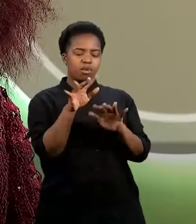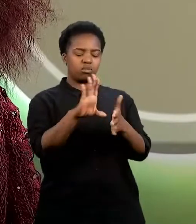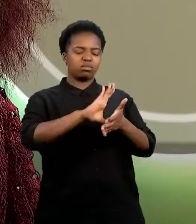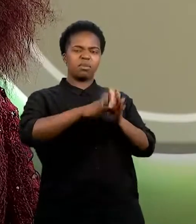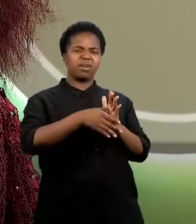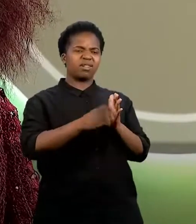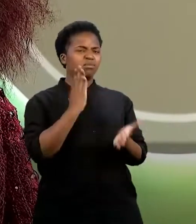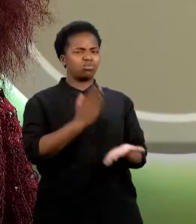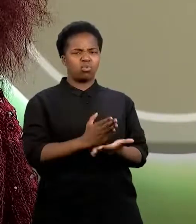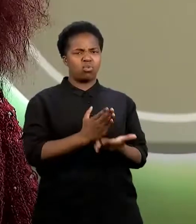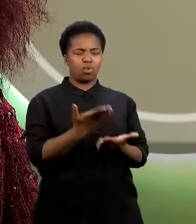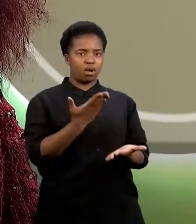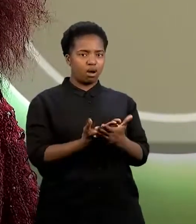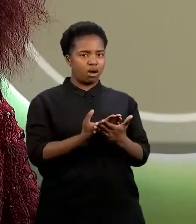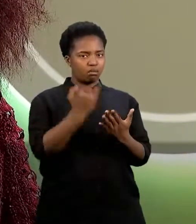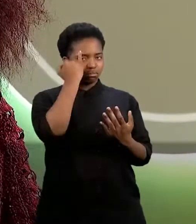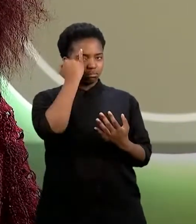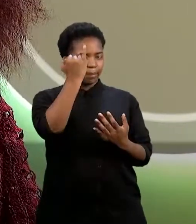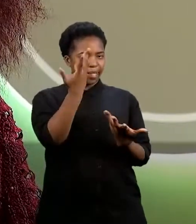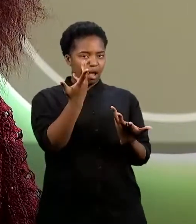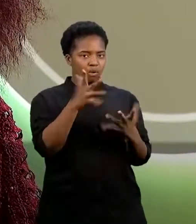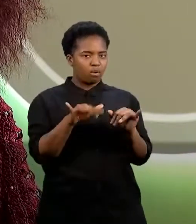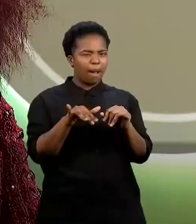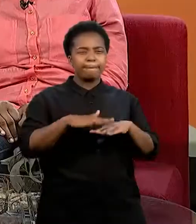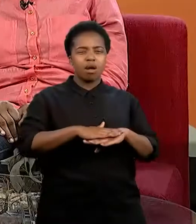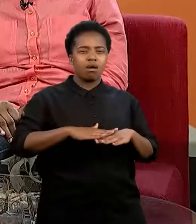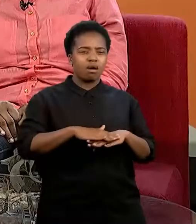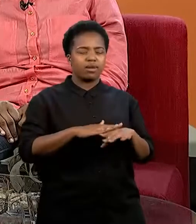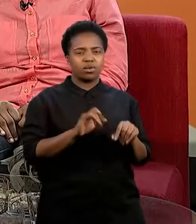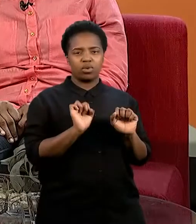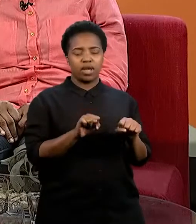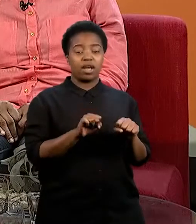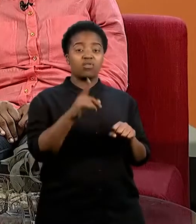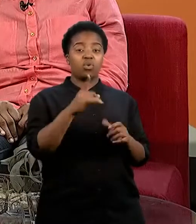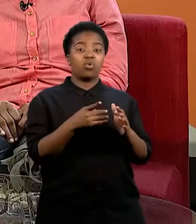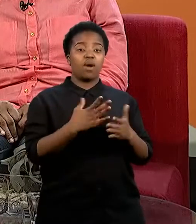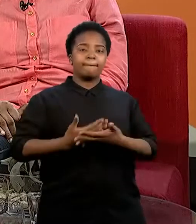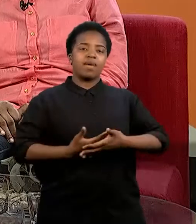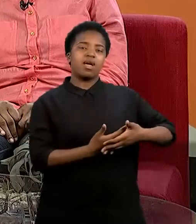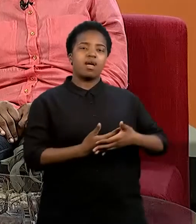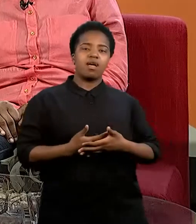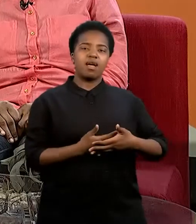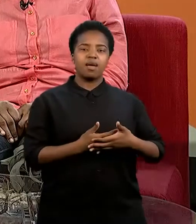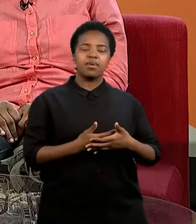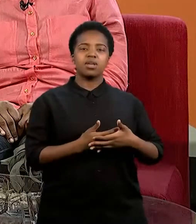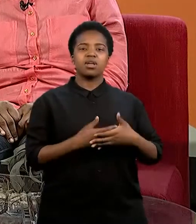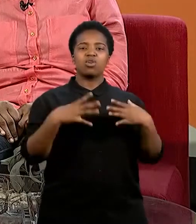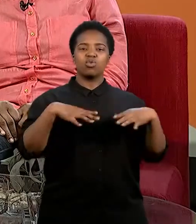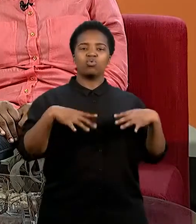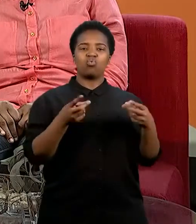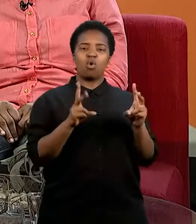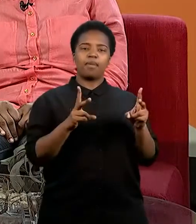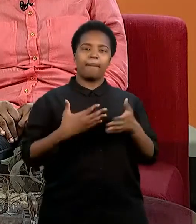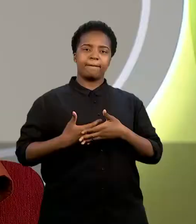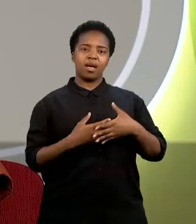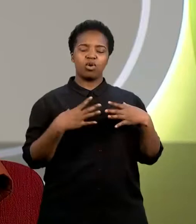disabilities, I'm sure we could come to common grounds for what are the basics. It's like when it comes to baby clothes, at first you just used to have normal baby